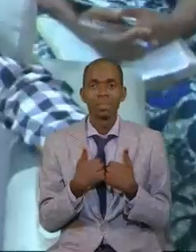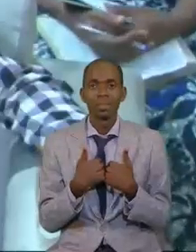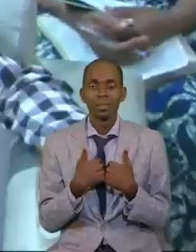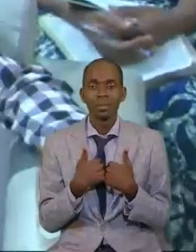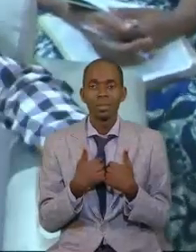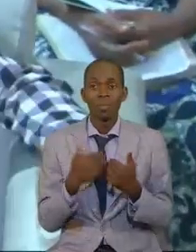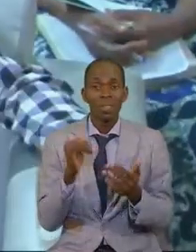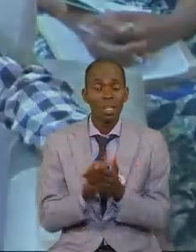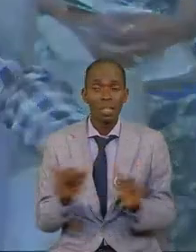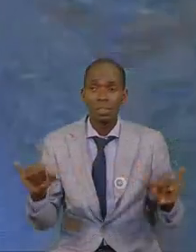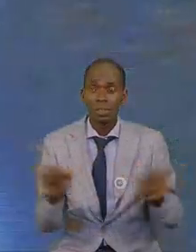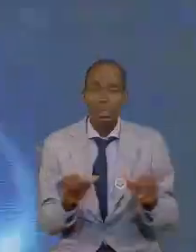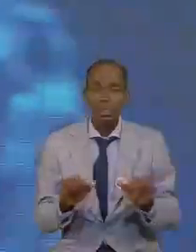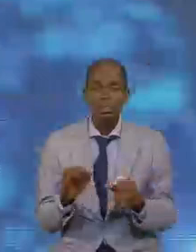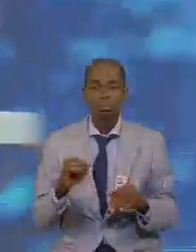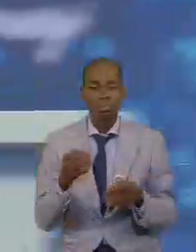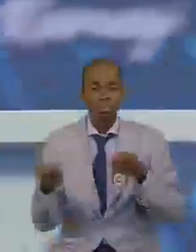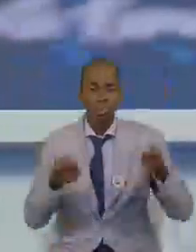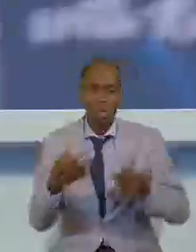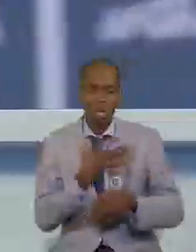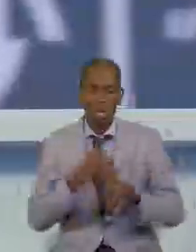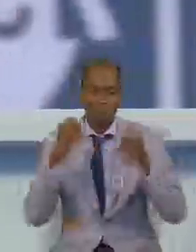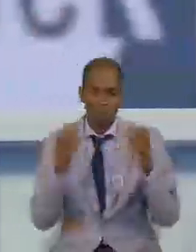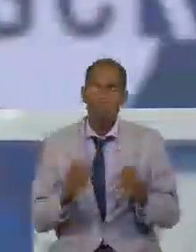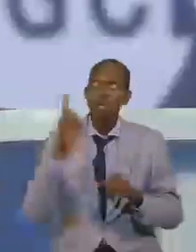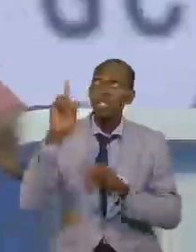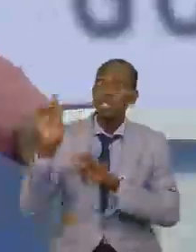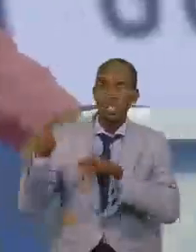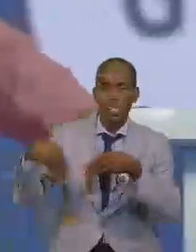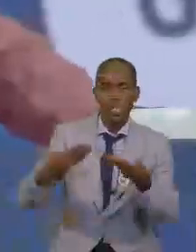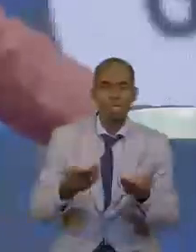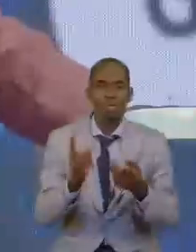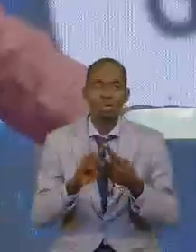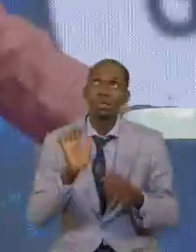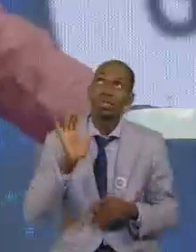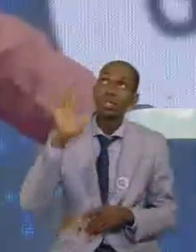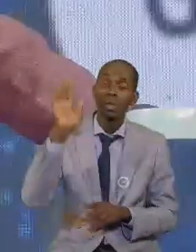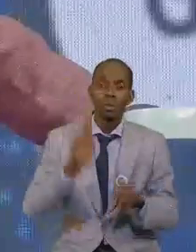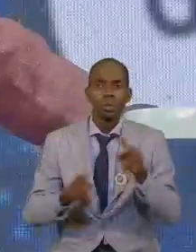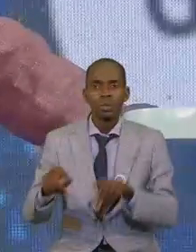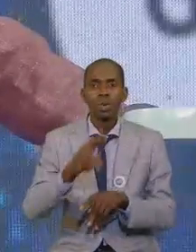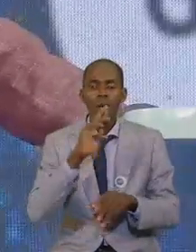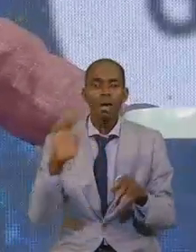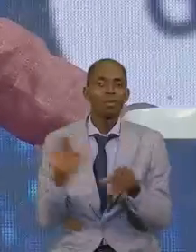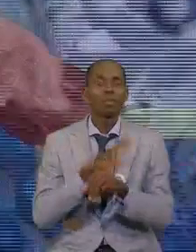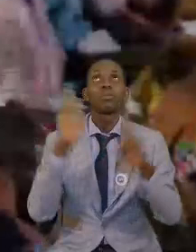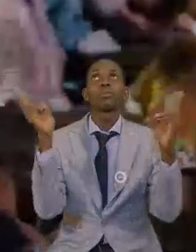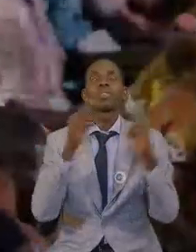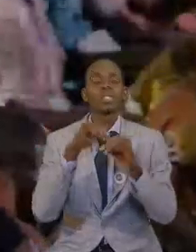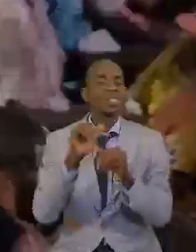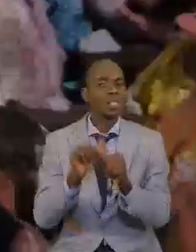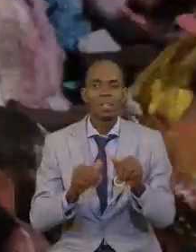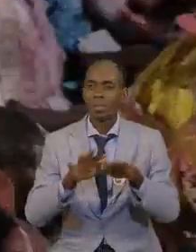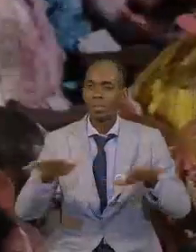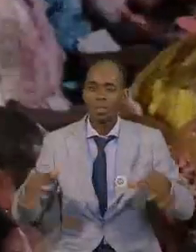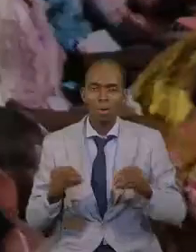that same dominion and power he gives to his people, and you are victorious in every area of life in Jesus' name.